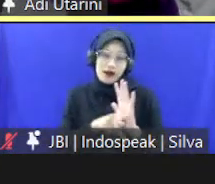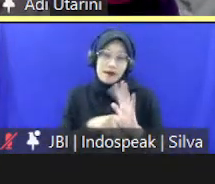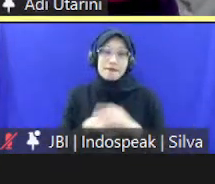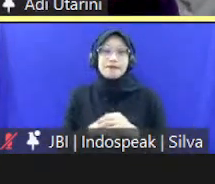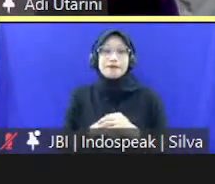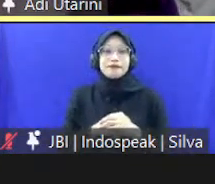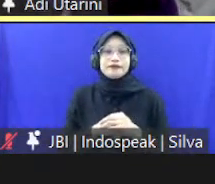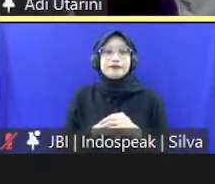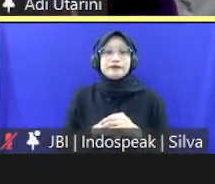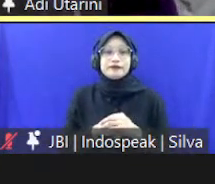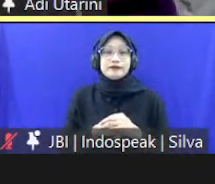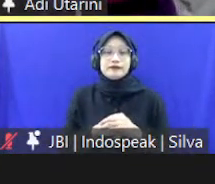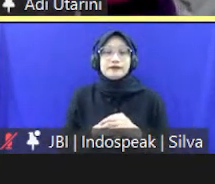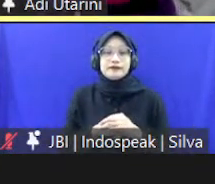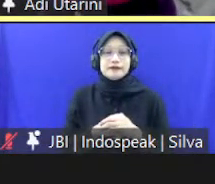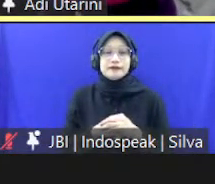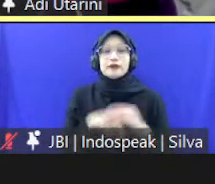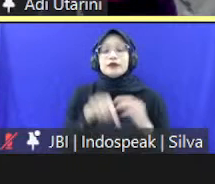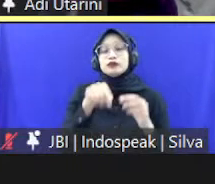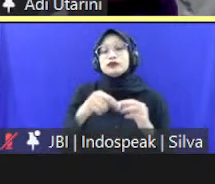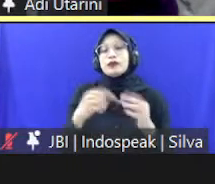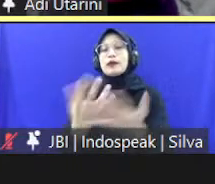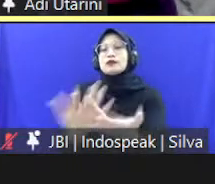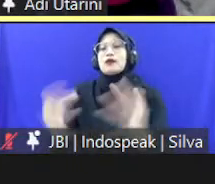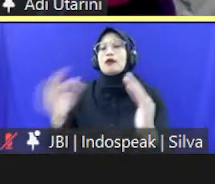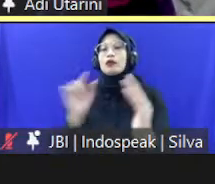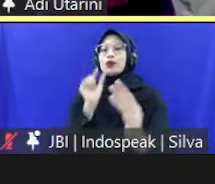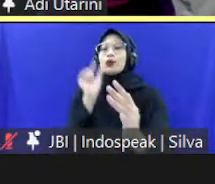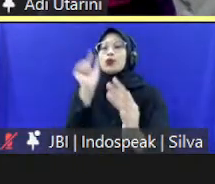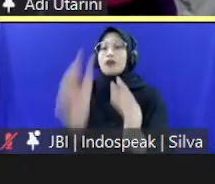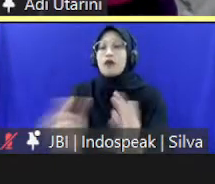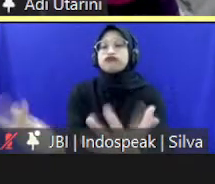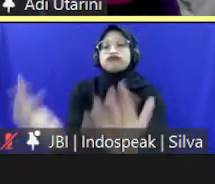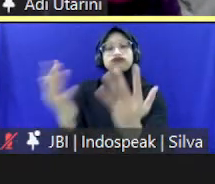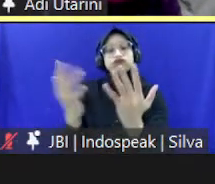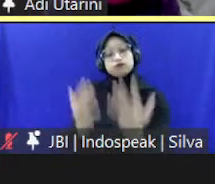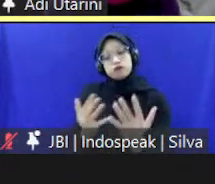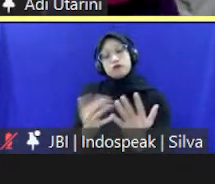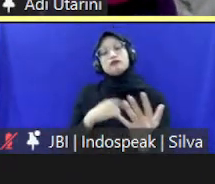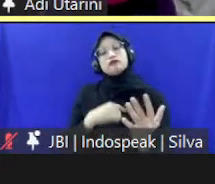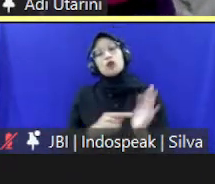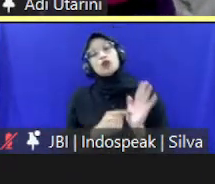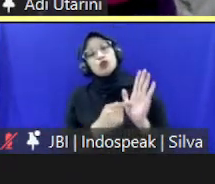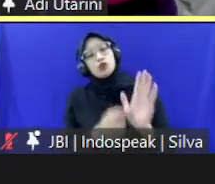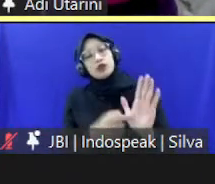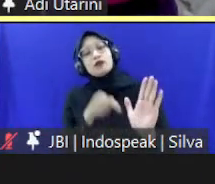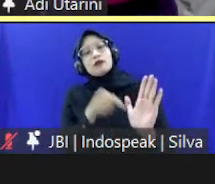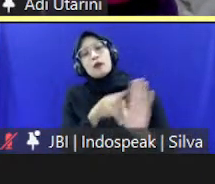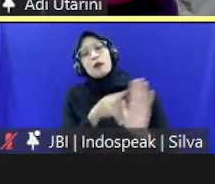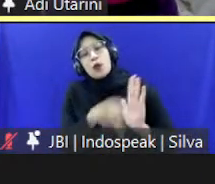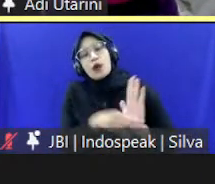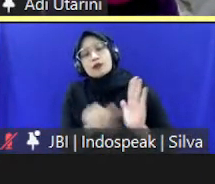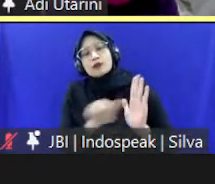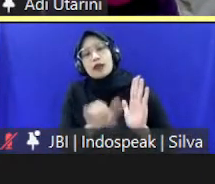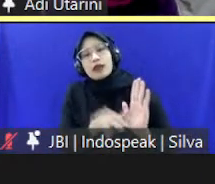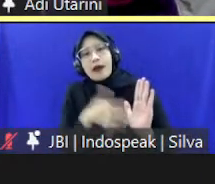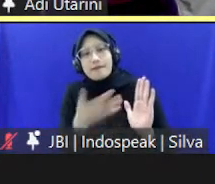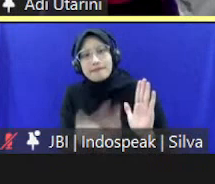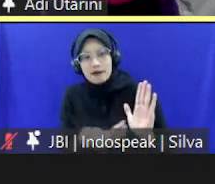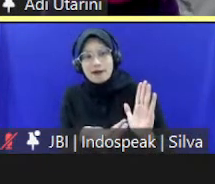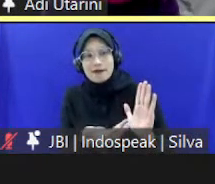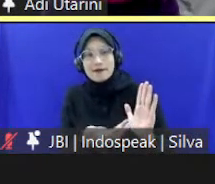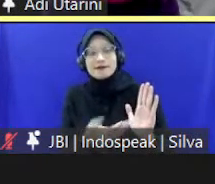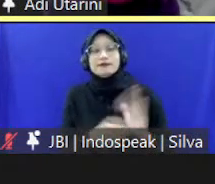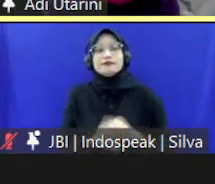the community closer to us to see the project facilities. These are women cadres. They came to our diagnostic lab,